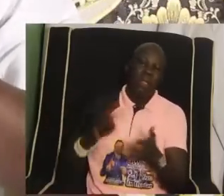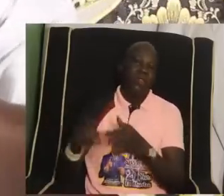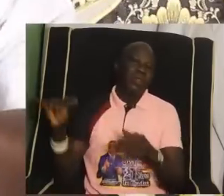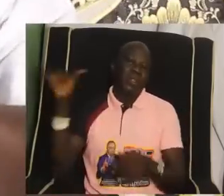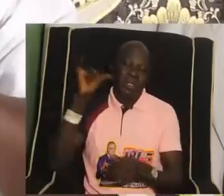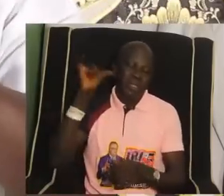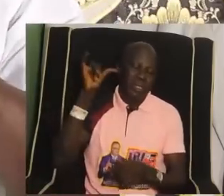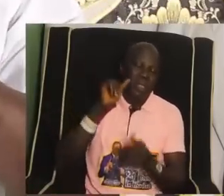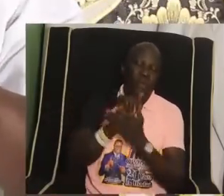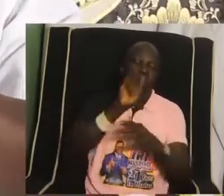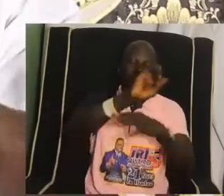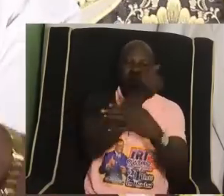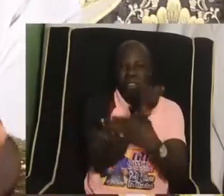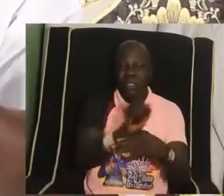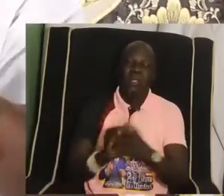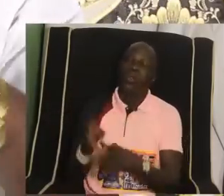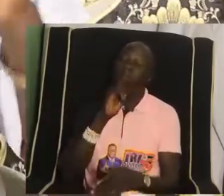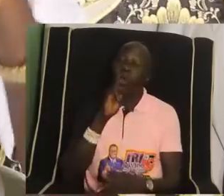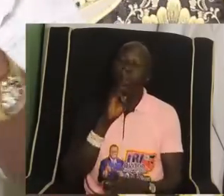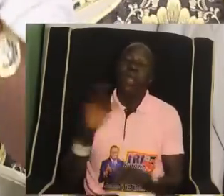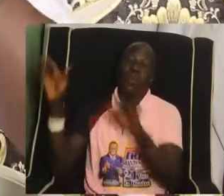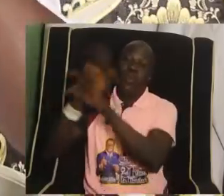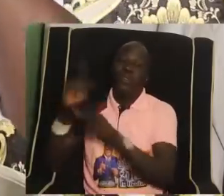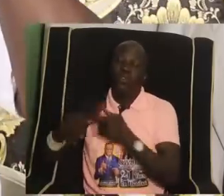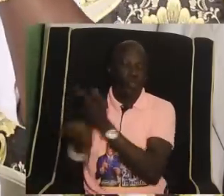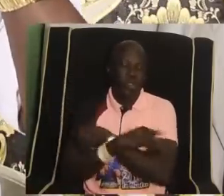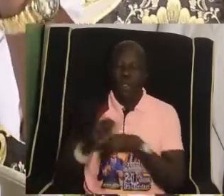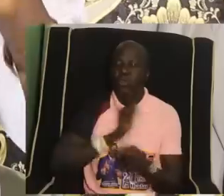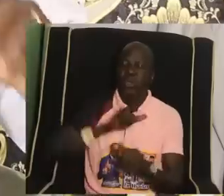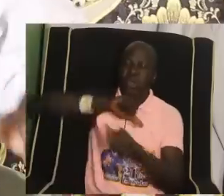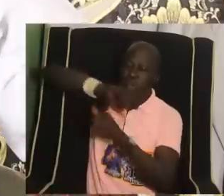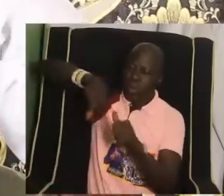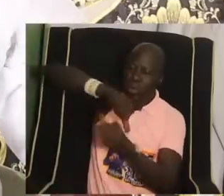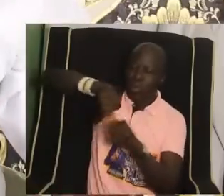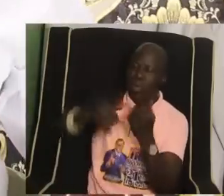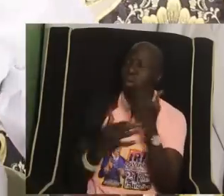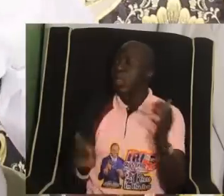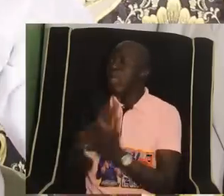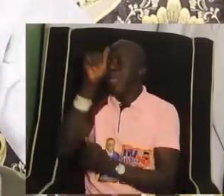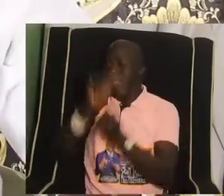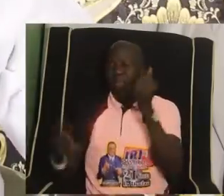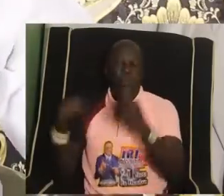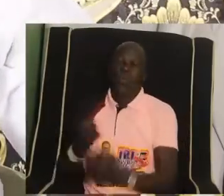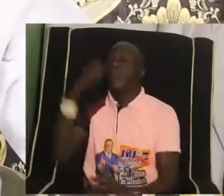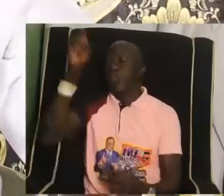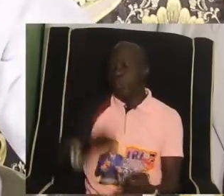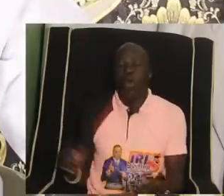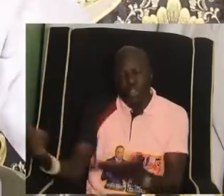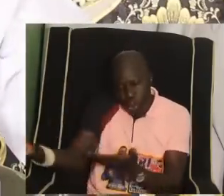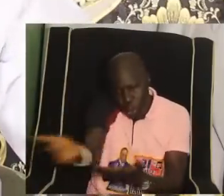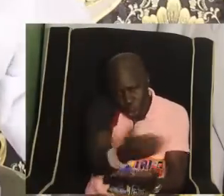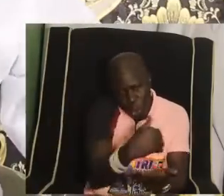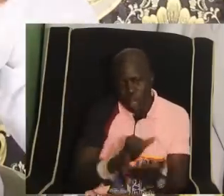pe omi anu. We distribute mercy water. Amen. Lone ororo ni. But today will be all. Gbogbo eniyan gbodo gba ororo ye gba awon